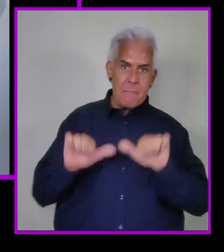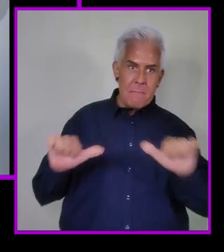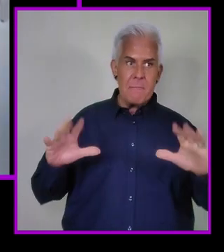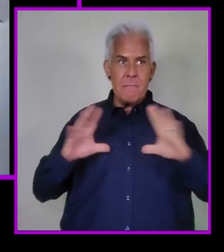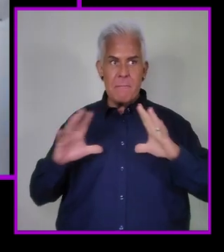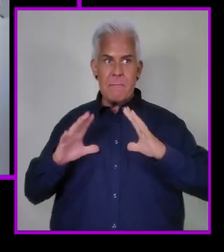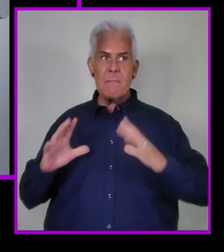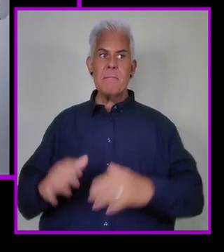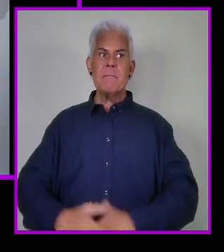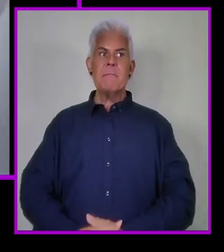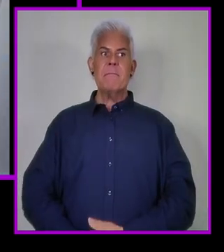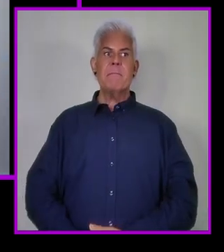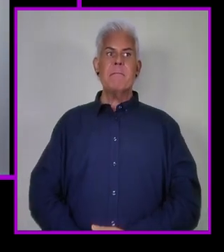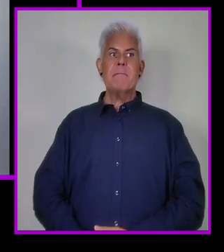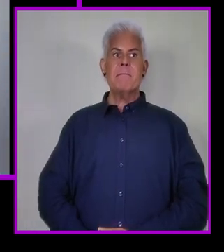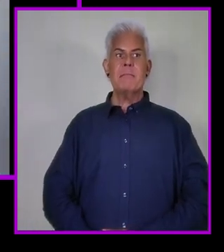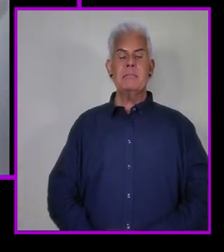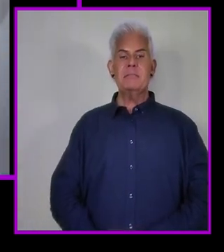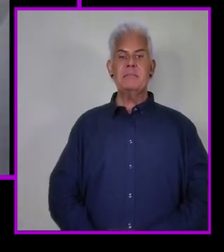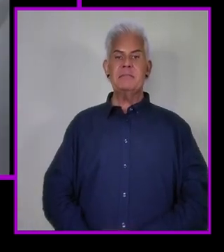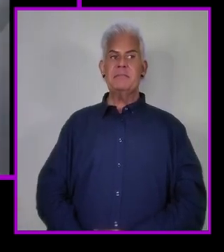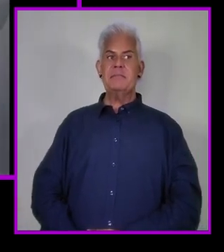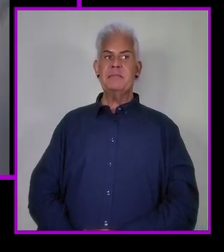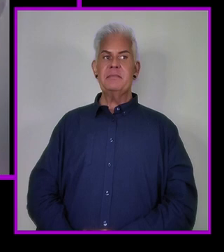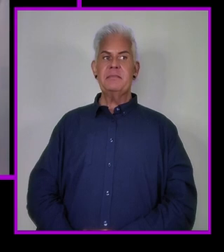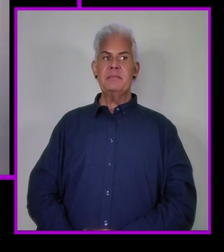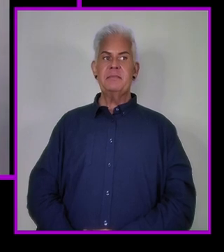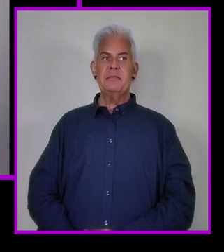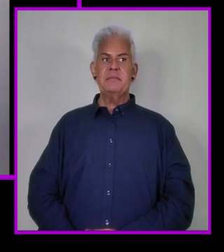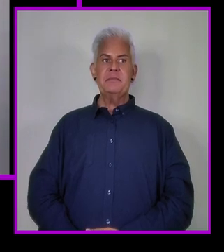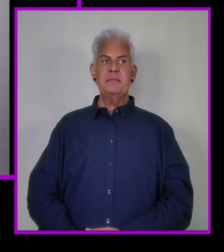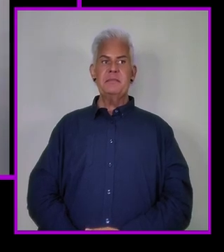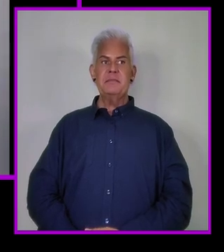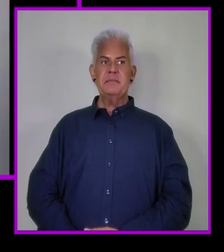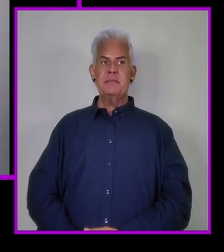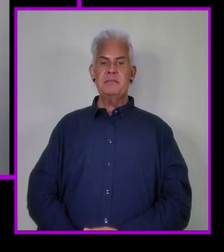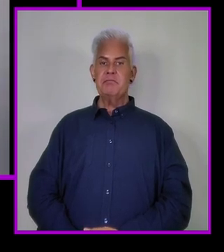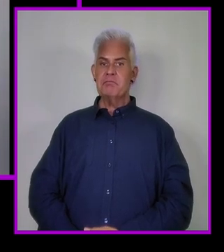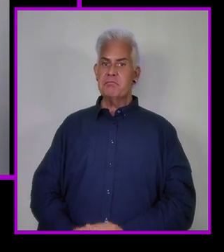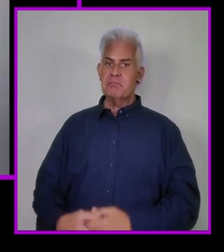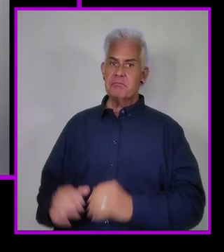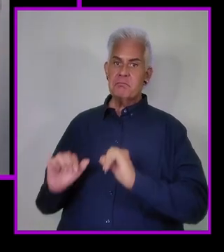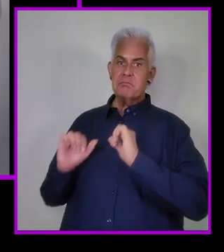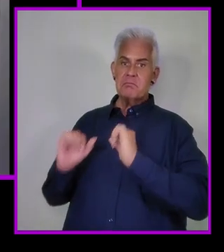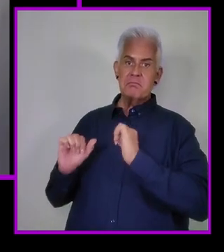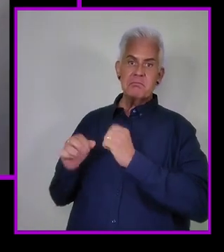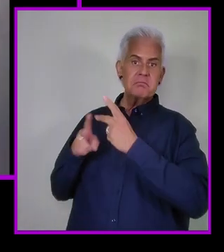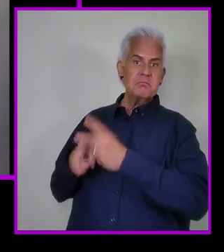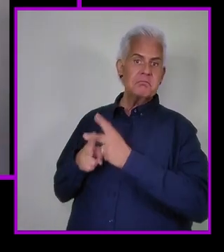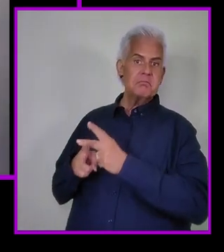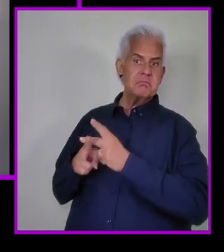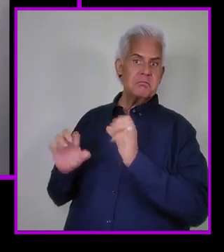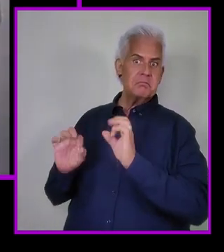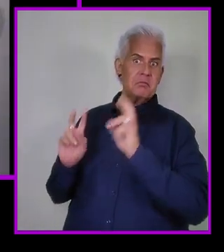ready. Nobody notices all this. At least I hope they don't notice all this. And while their minders weren't looking, we had a